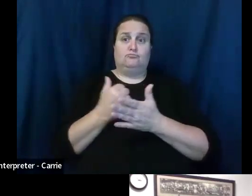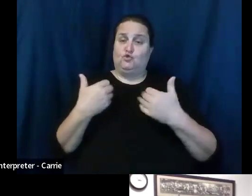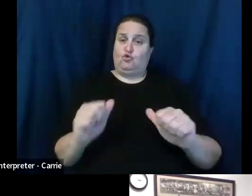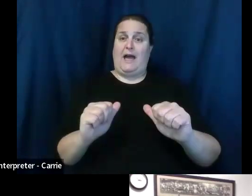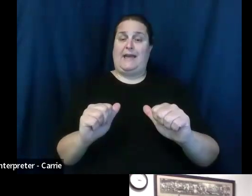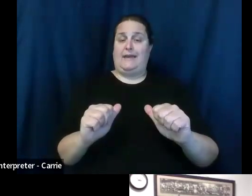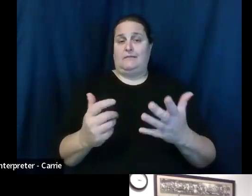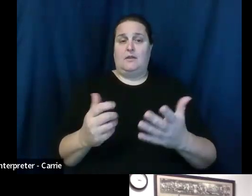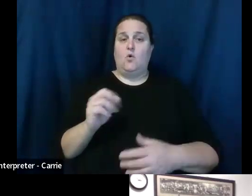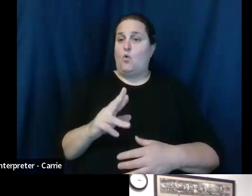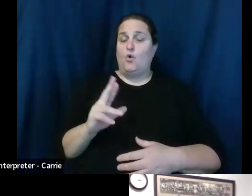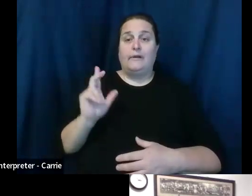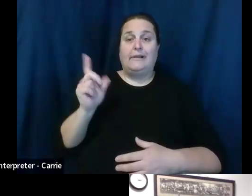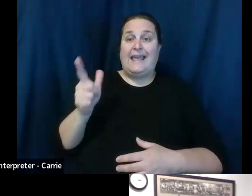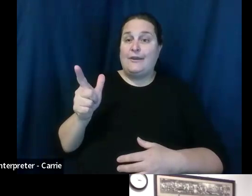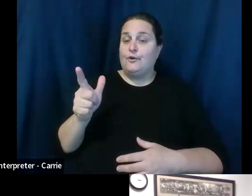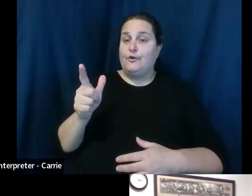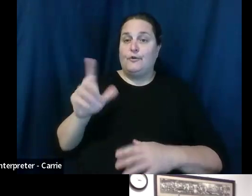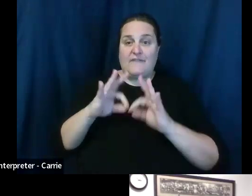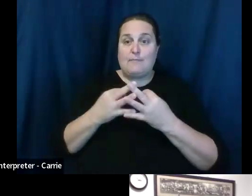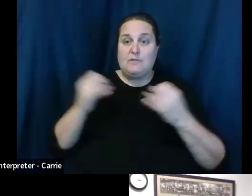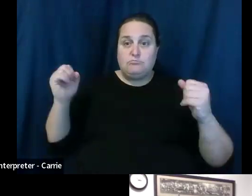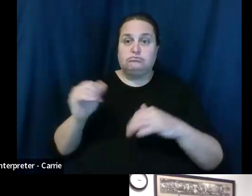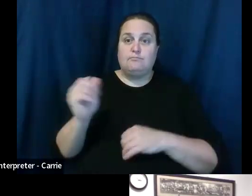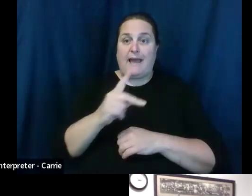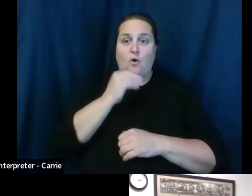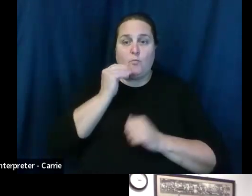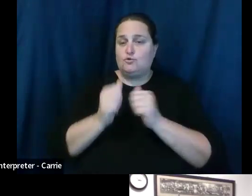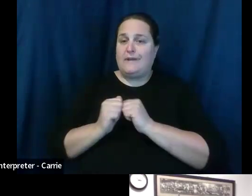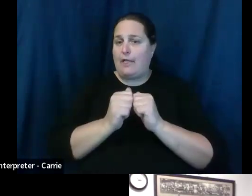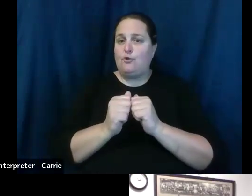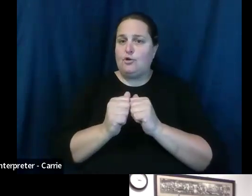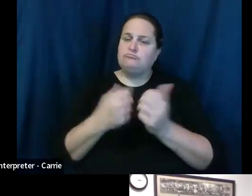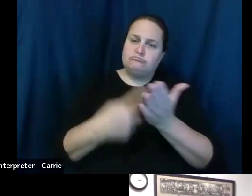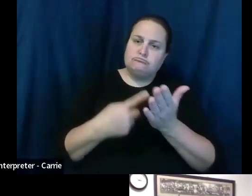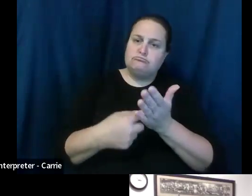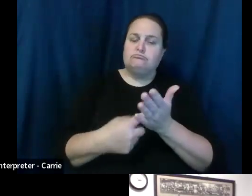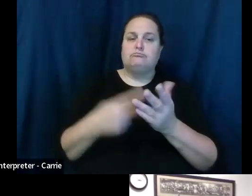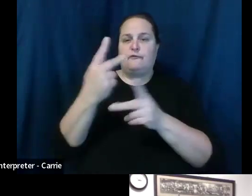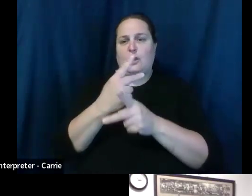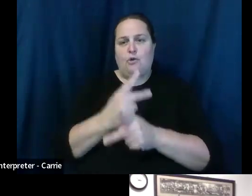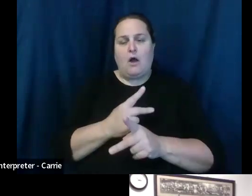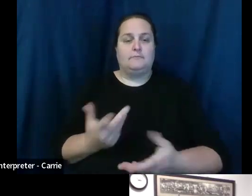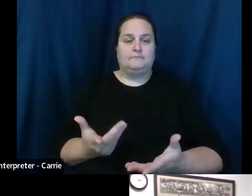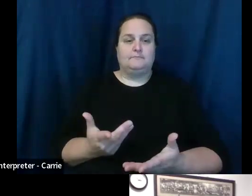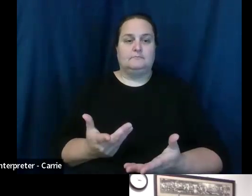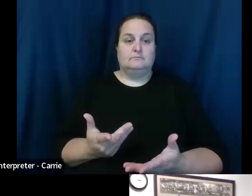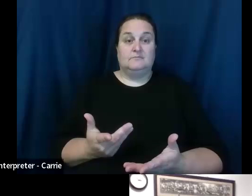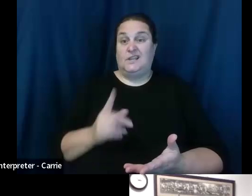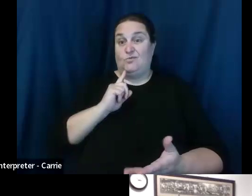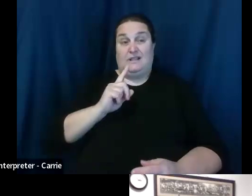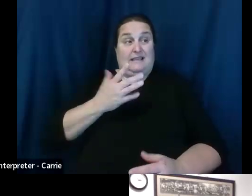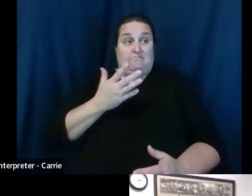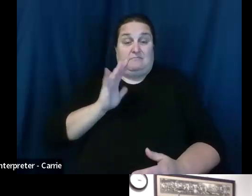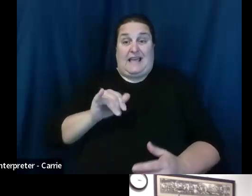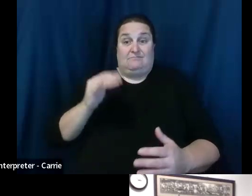or once, everybody in your household is ready to go. But yeah, so that is all that I have